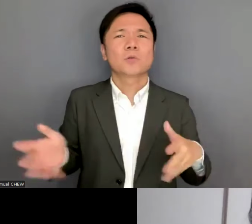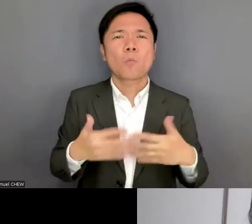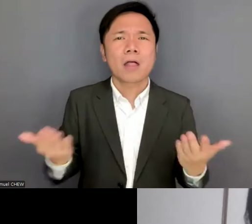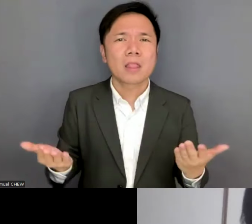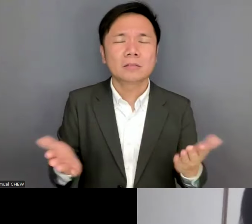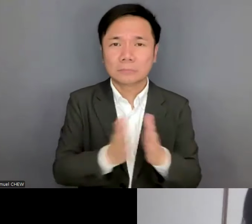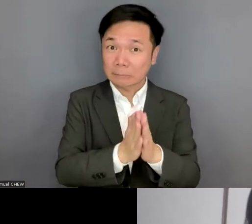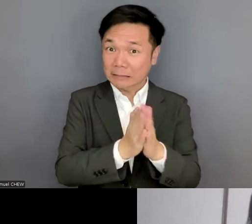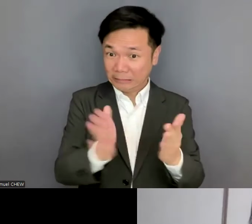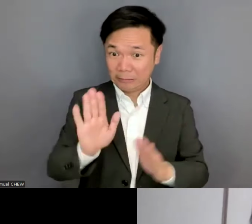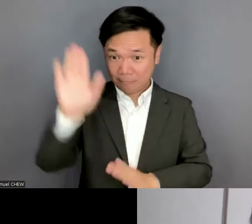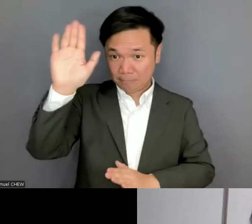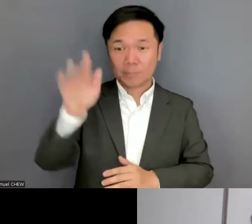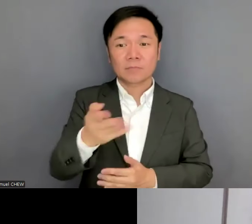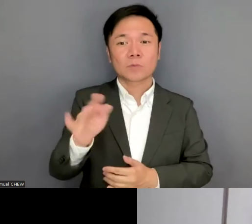ahead.